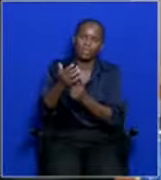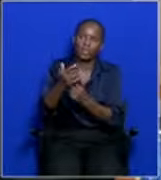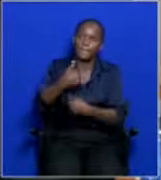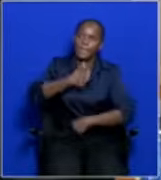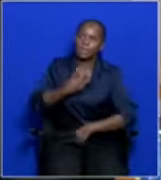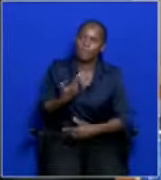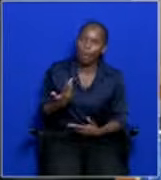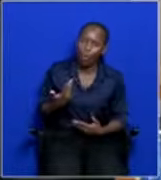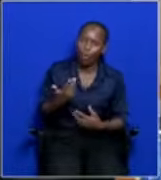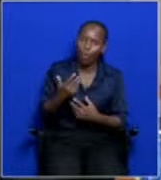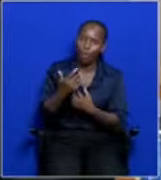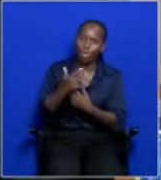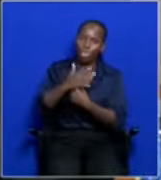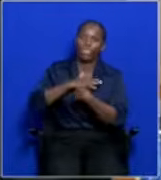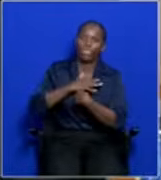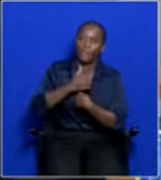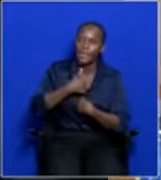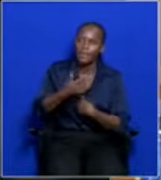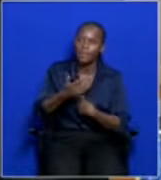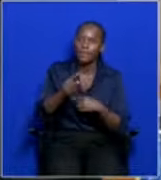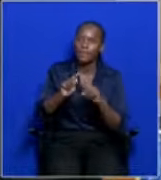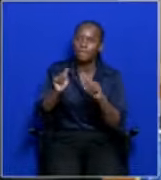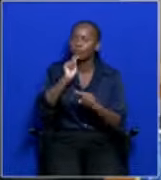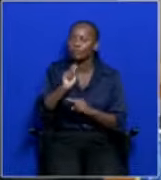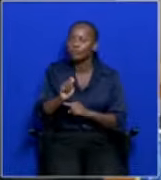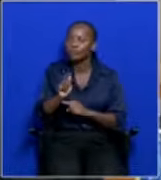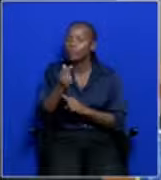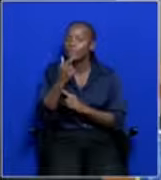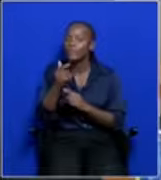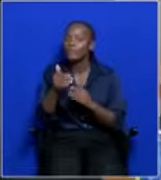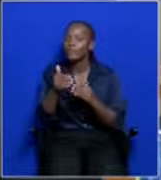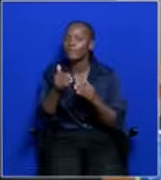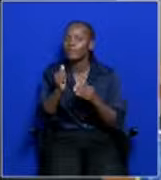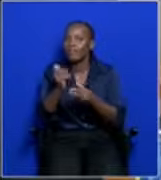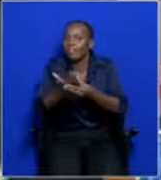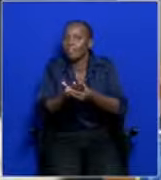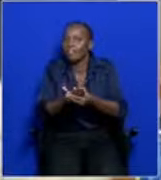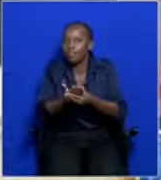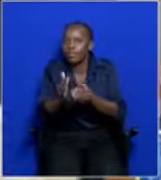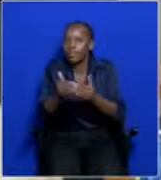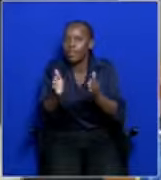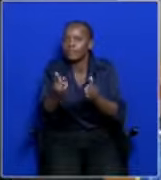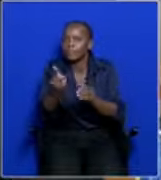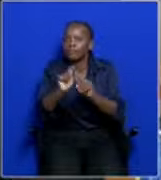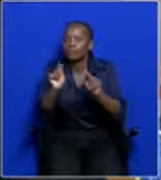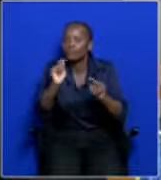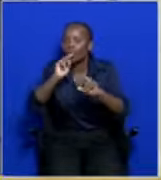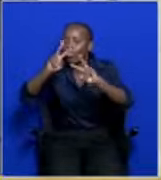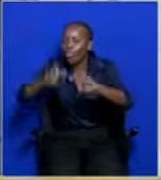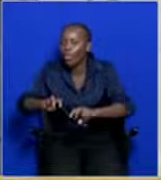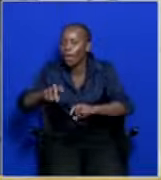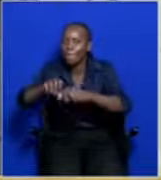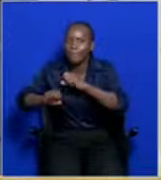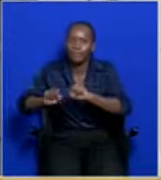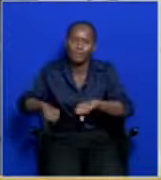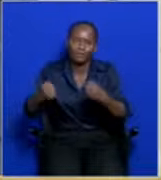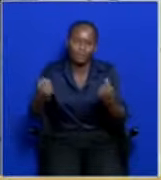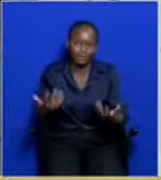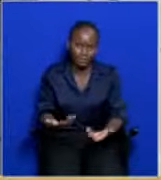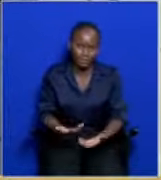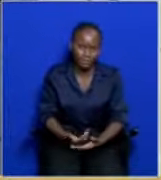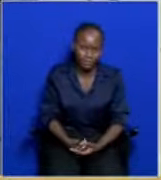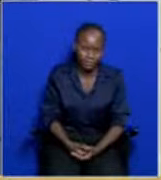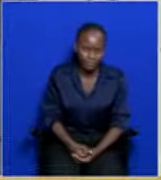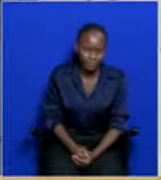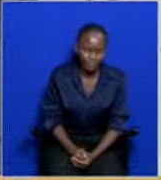concerned about. Okay. Thank you. Thank you, Ms. Thanks. Thank you, Commissioner. Ms. Sillo, we derailed you a long time ago. You